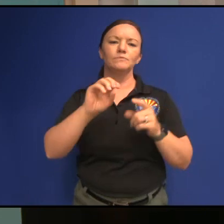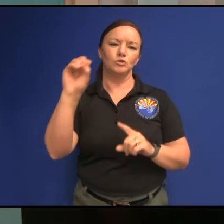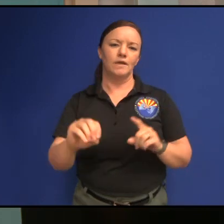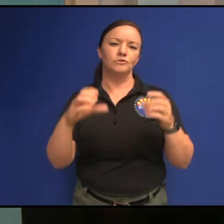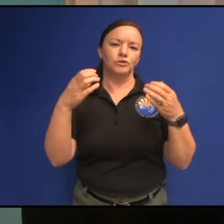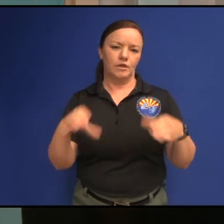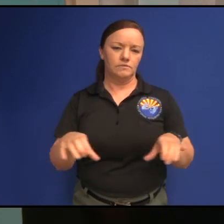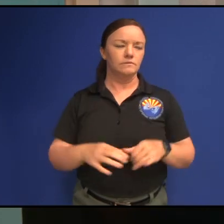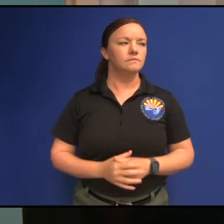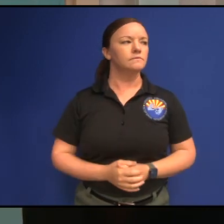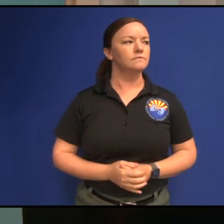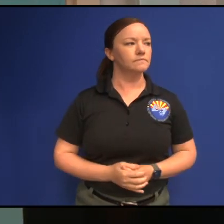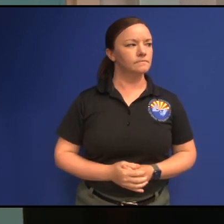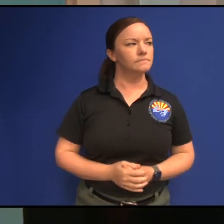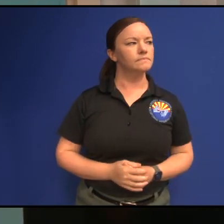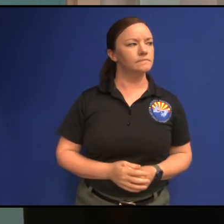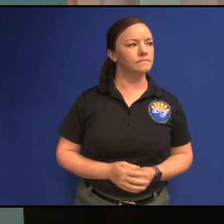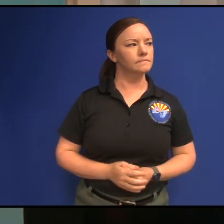next.